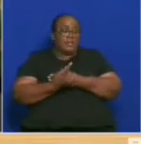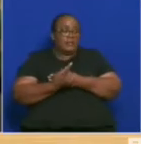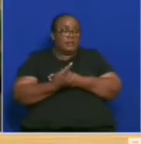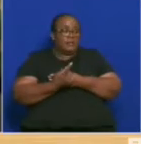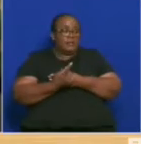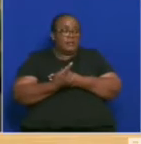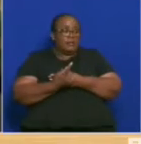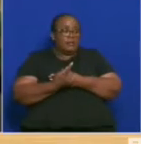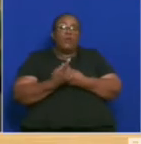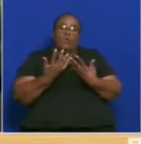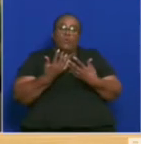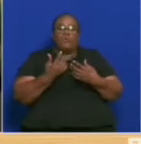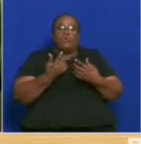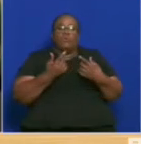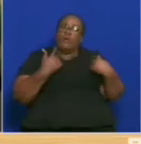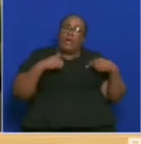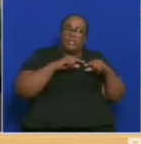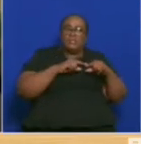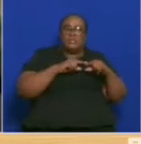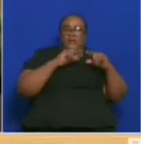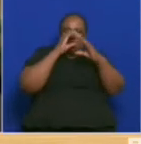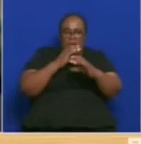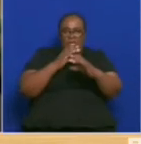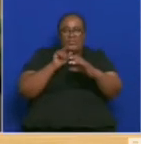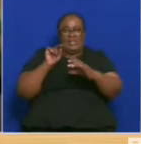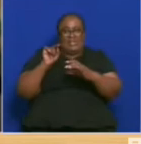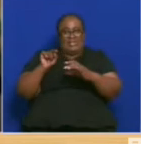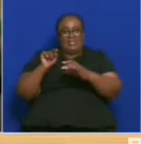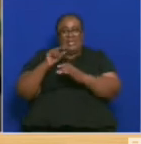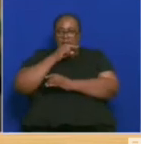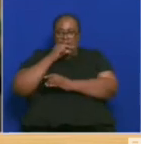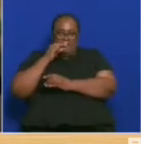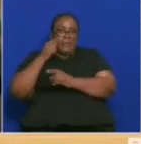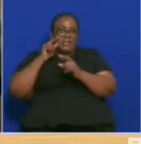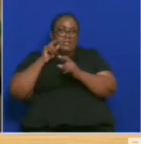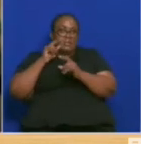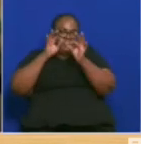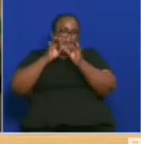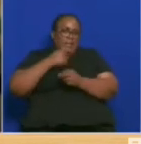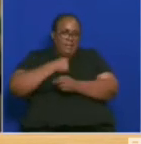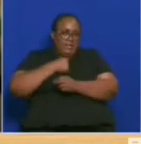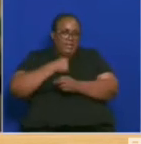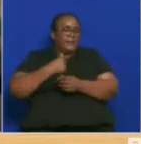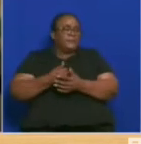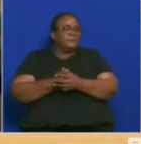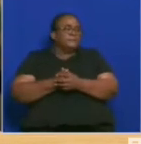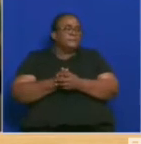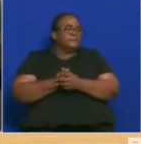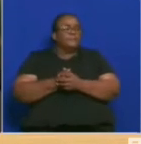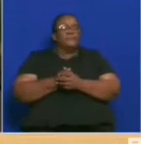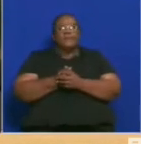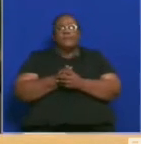focusing on this name, specifically me. On the early dates of the